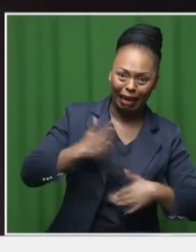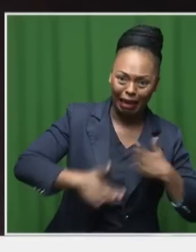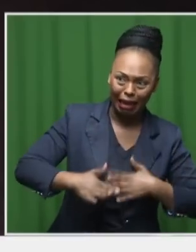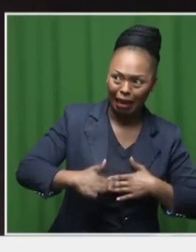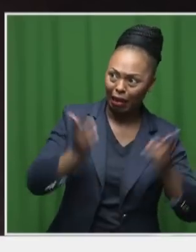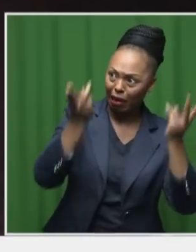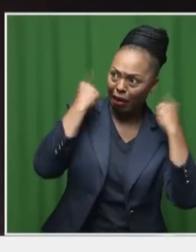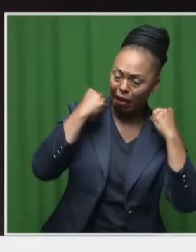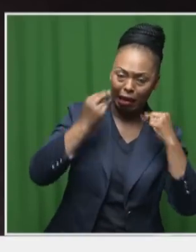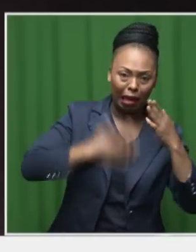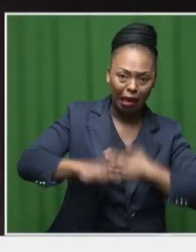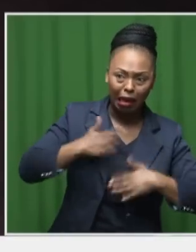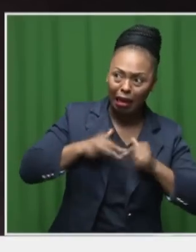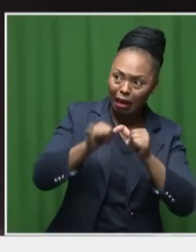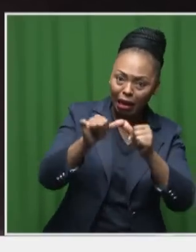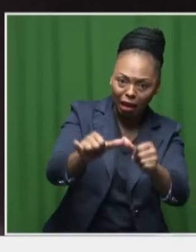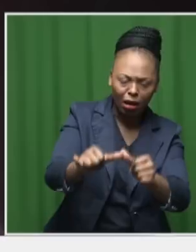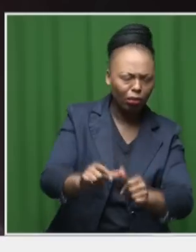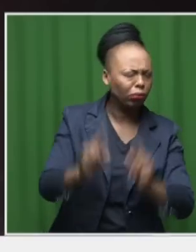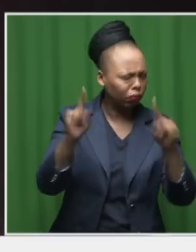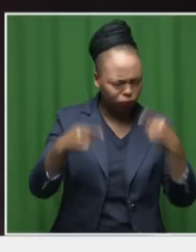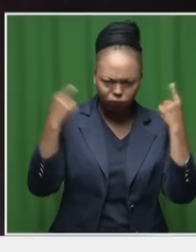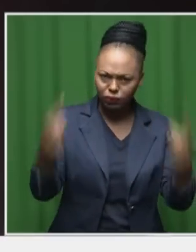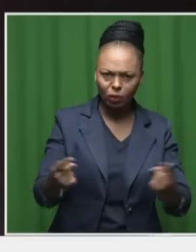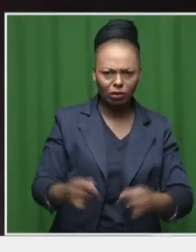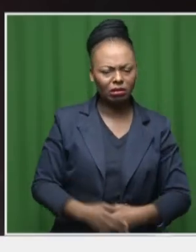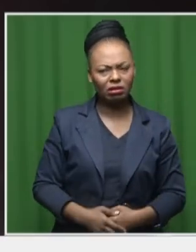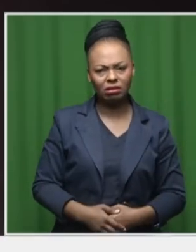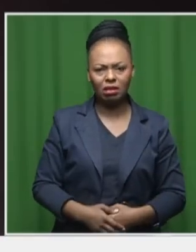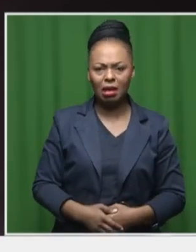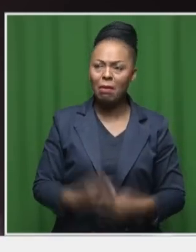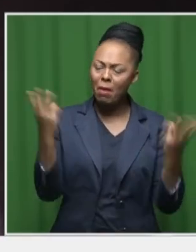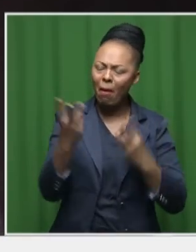resilient when things are going so bad. People are going hungry.